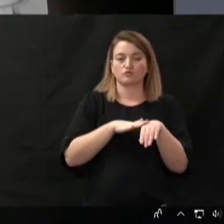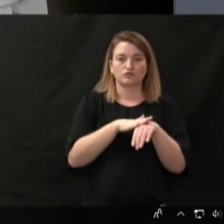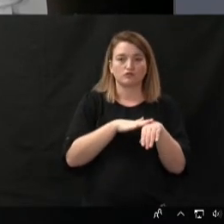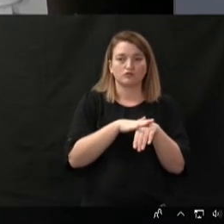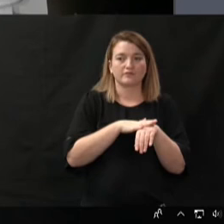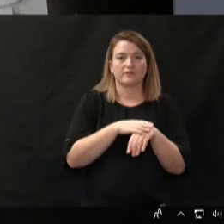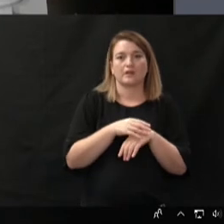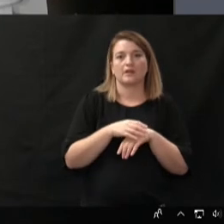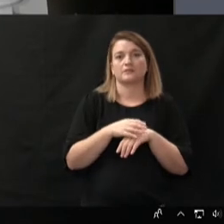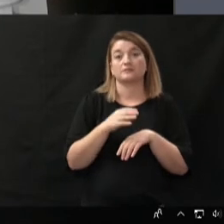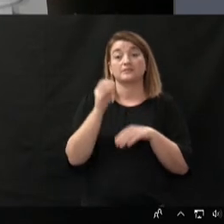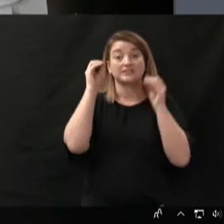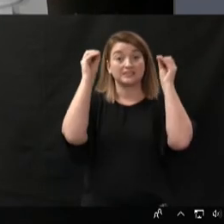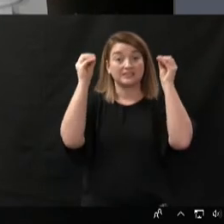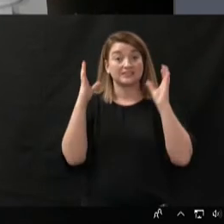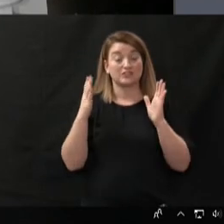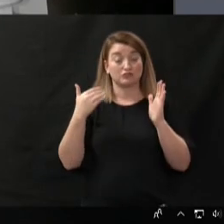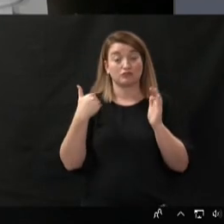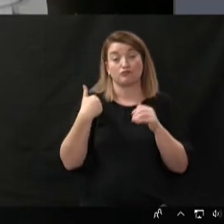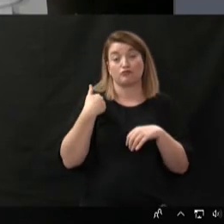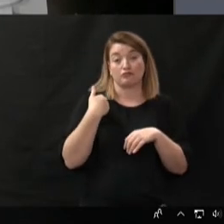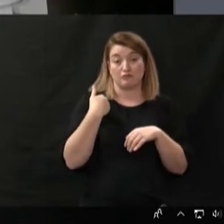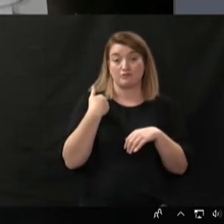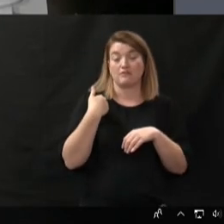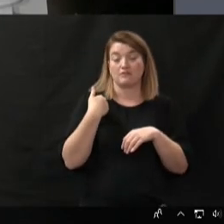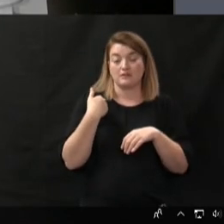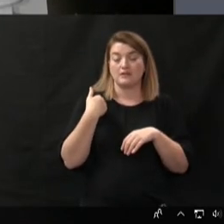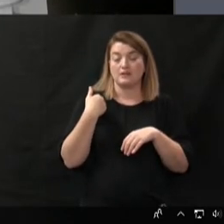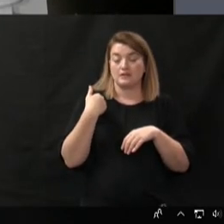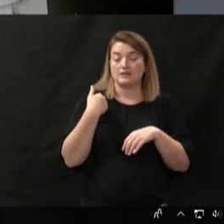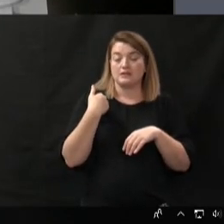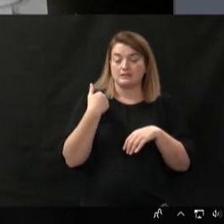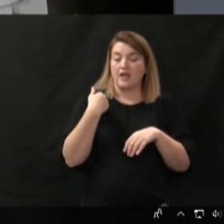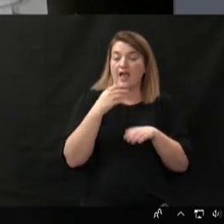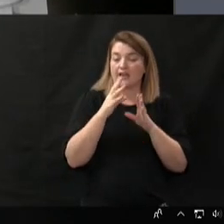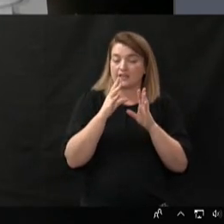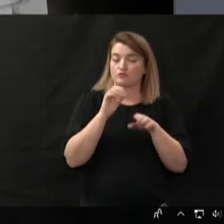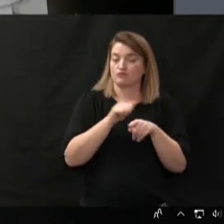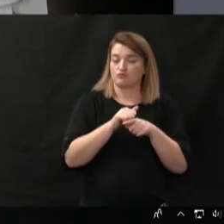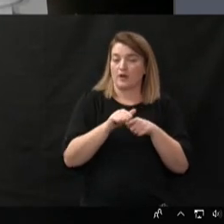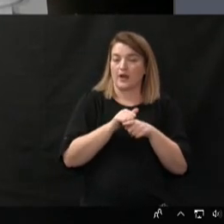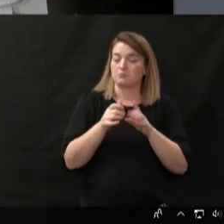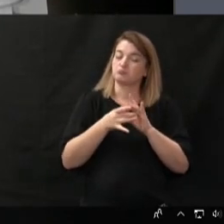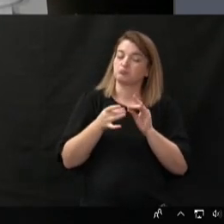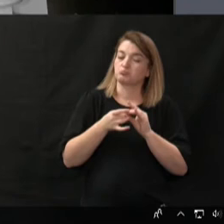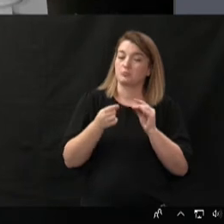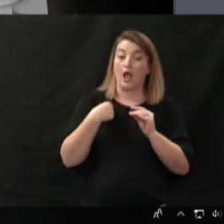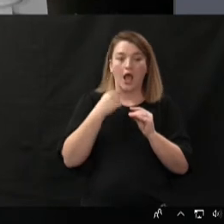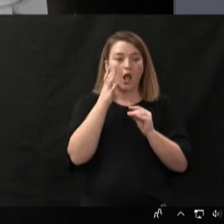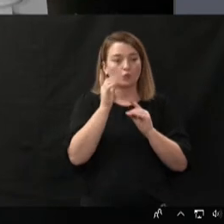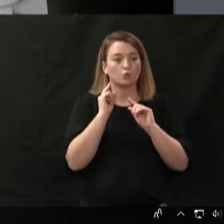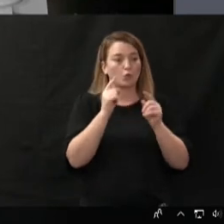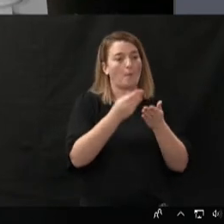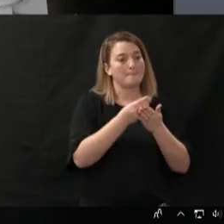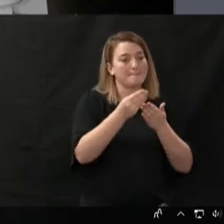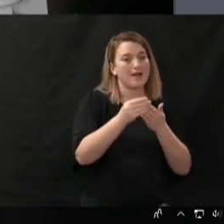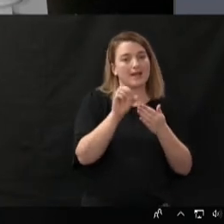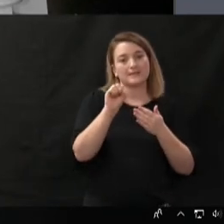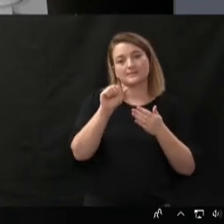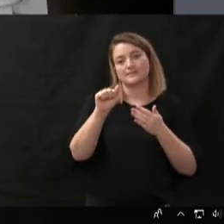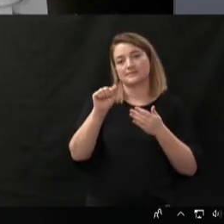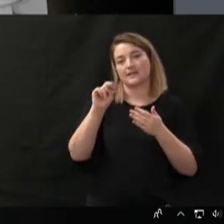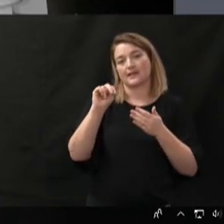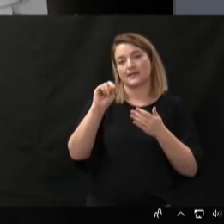things for her children. She was going to have an OG bag that had everything in it for them, and she was going to get some sandpaper. That was going to be her rough